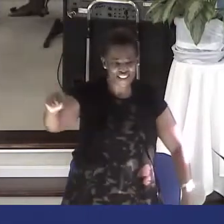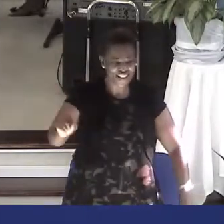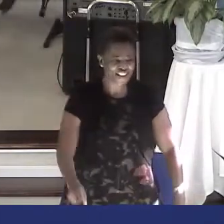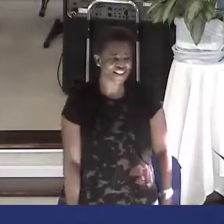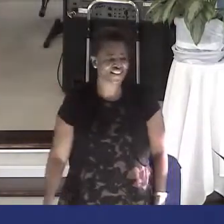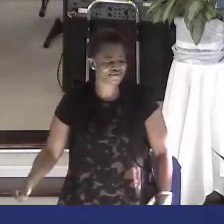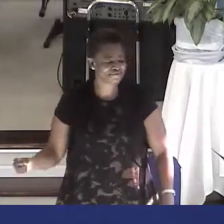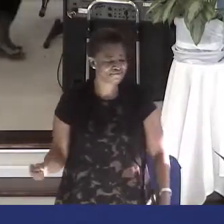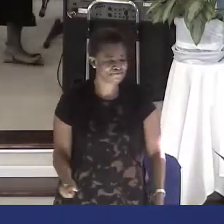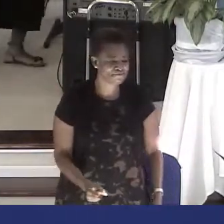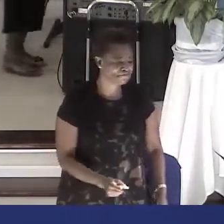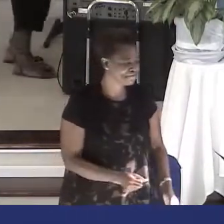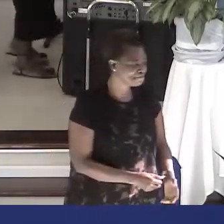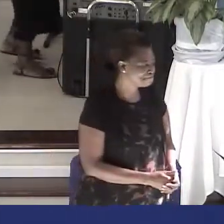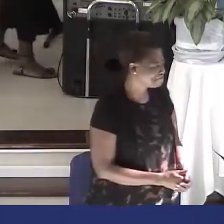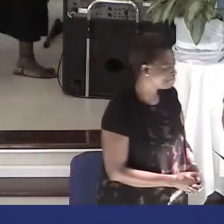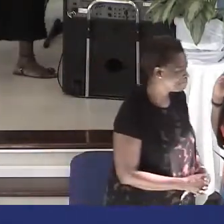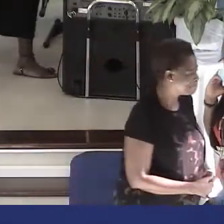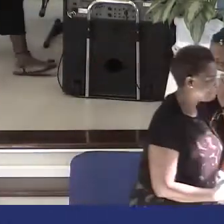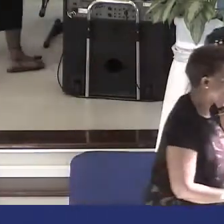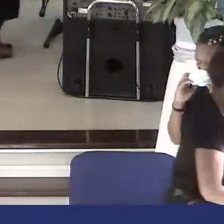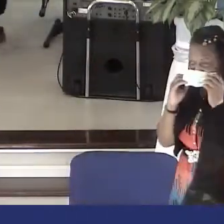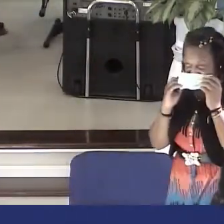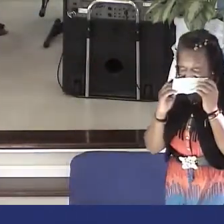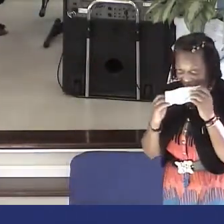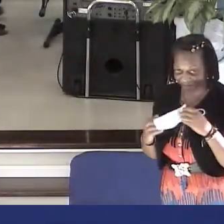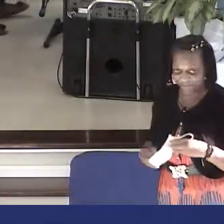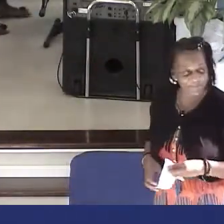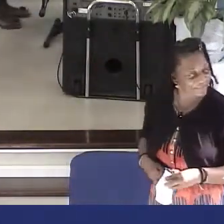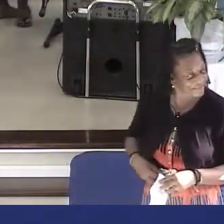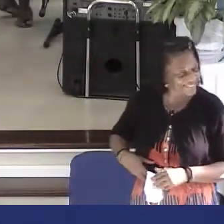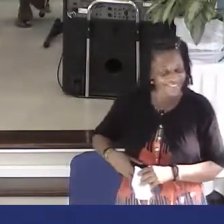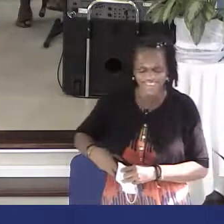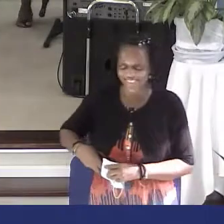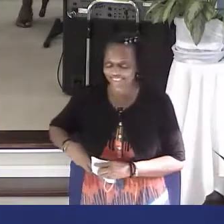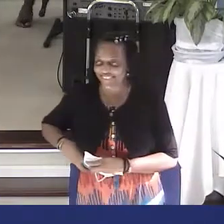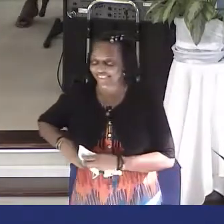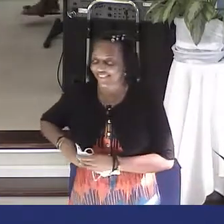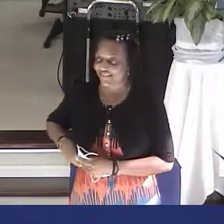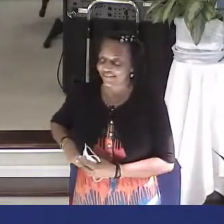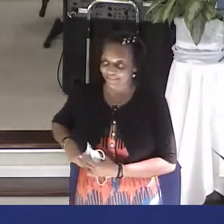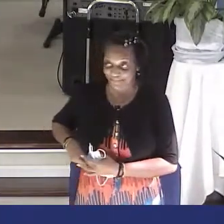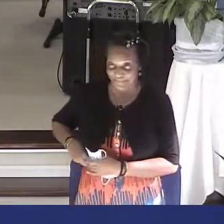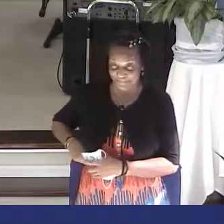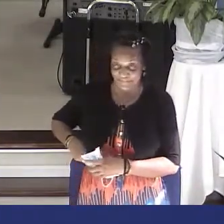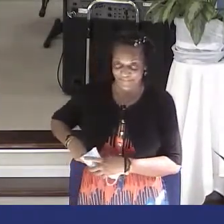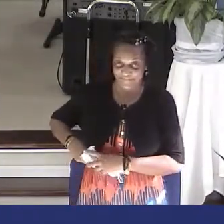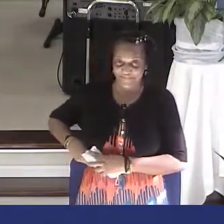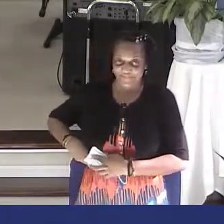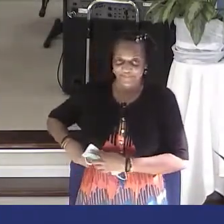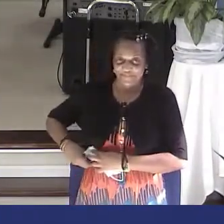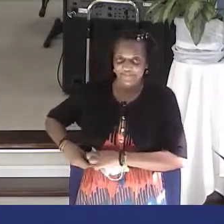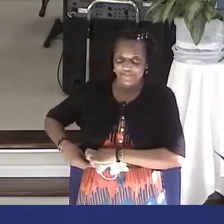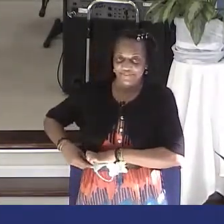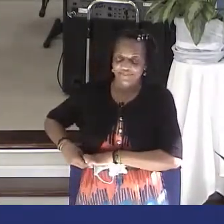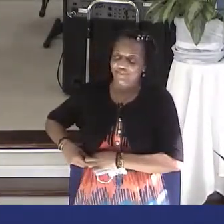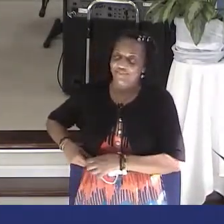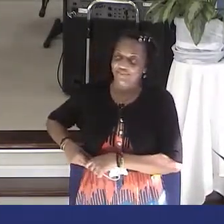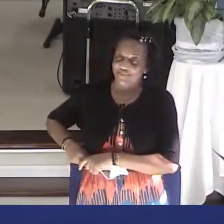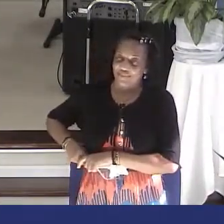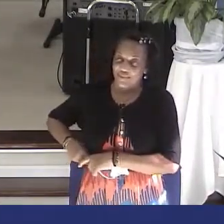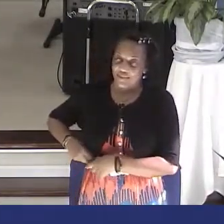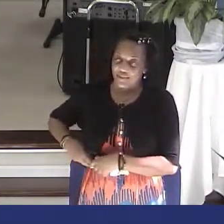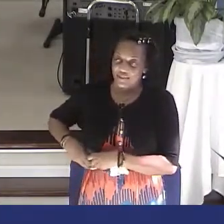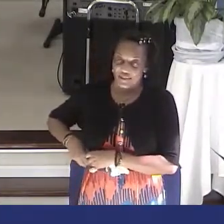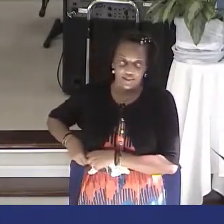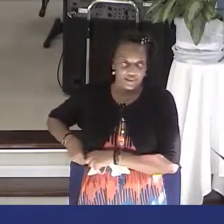team. Welcome back the praise and worship team. They have been away for a while. That's our local team. And we're looking forward